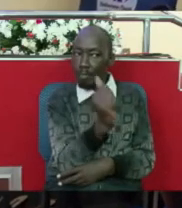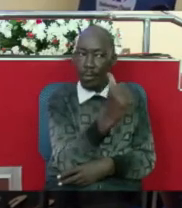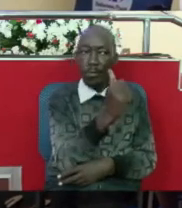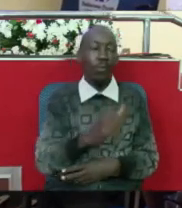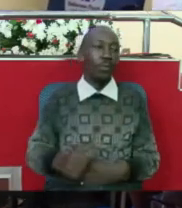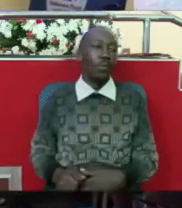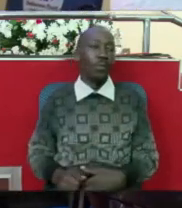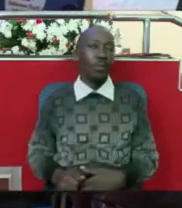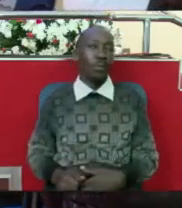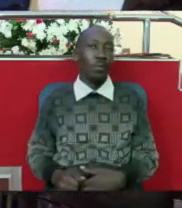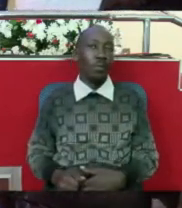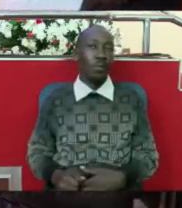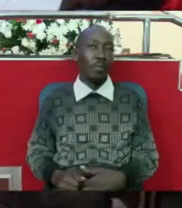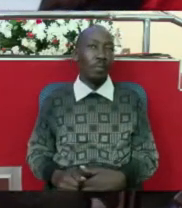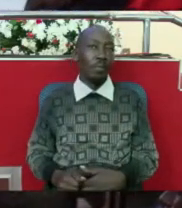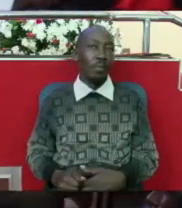haujaelewa.